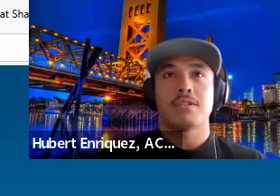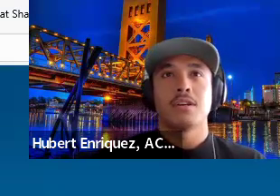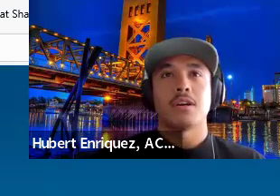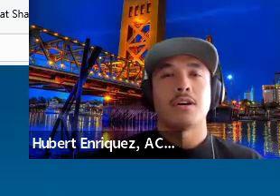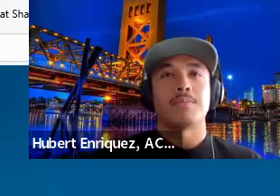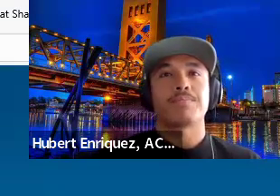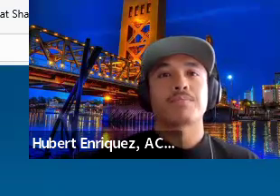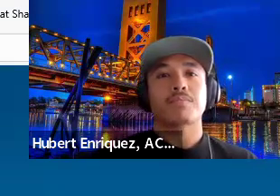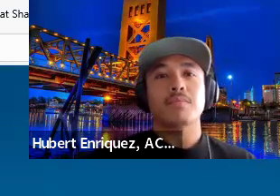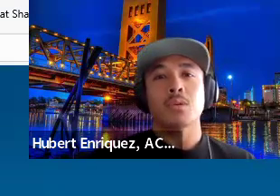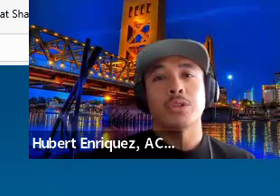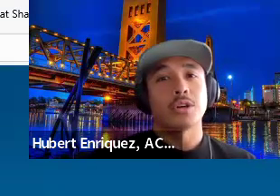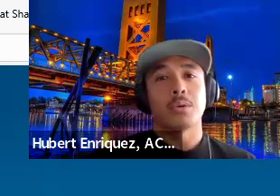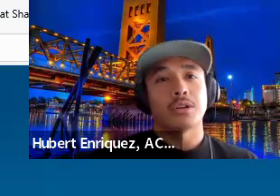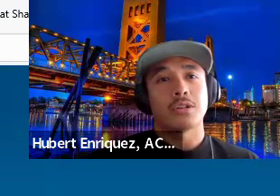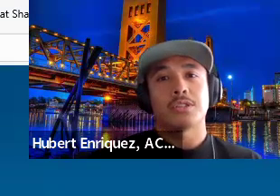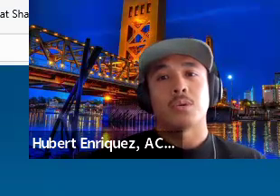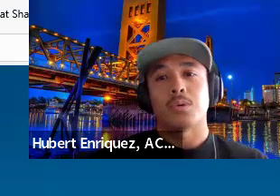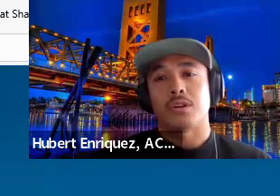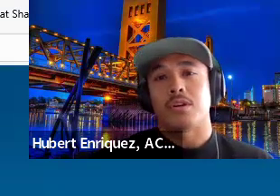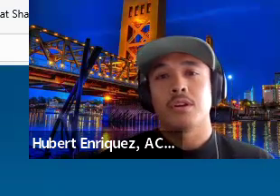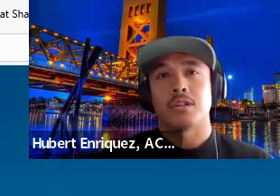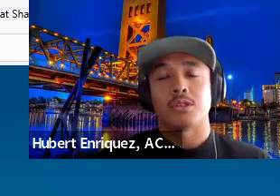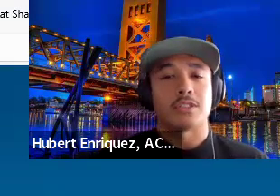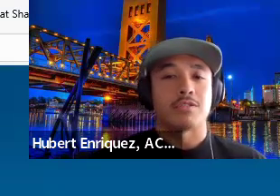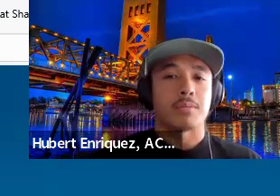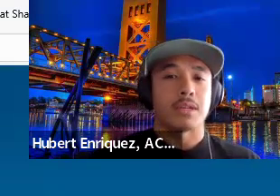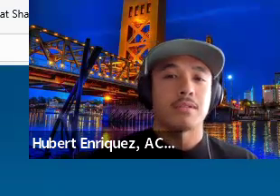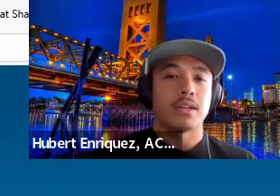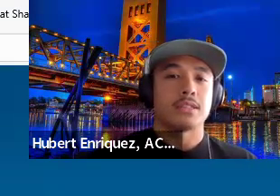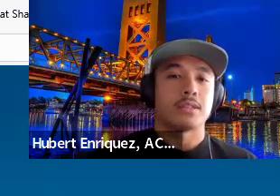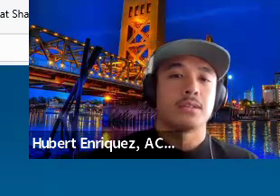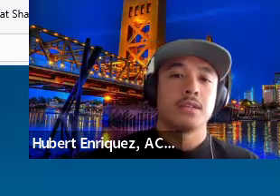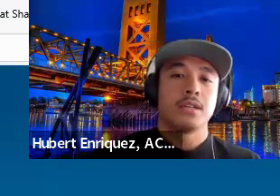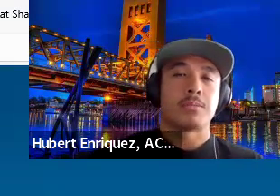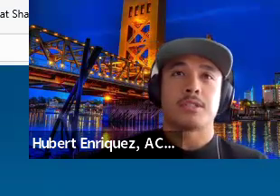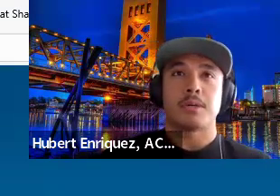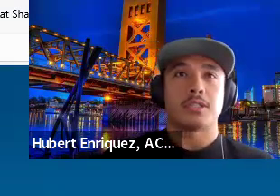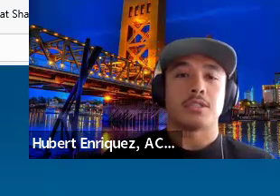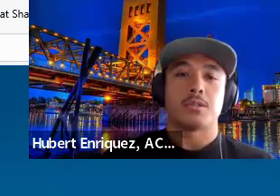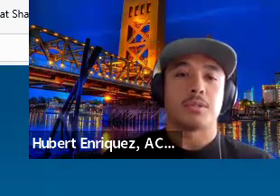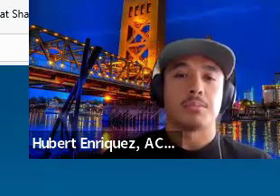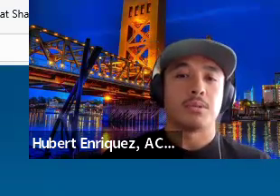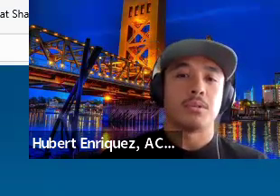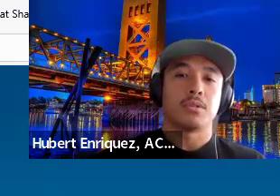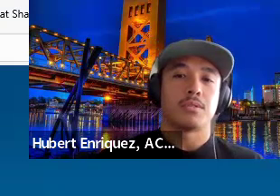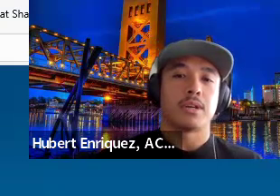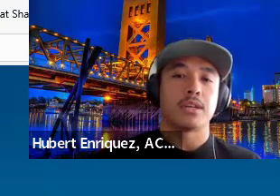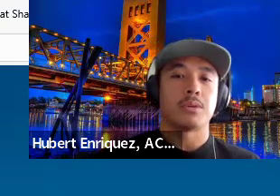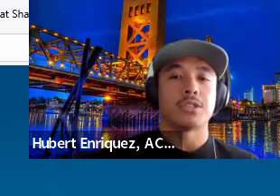support staff, with your coworkers, or with your close friends and family. Right, so the participation is super simple.